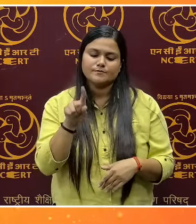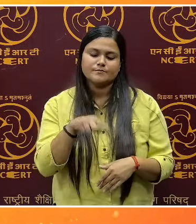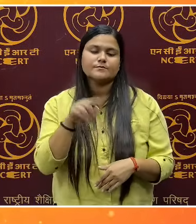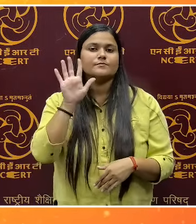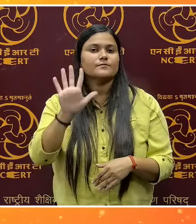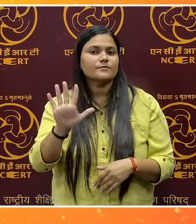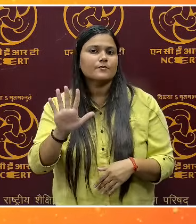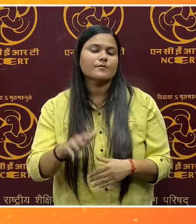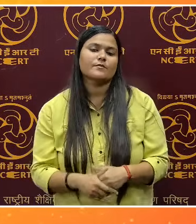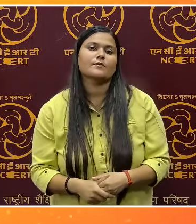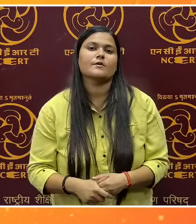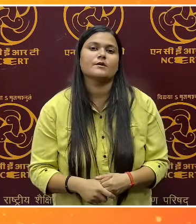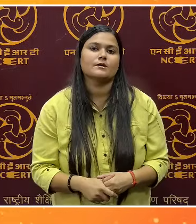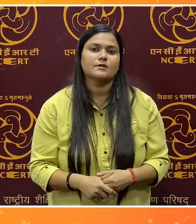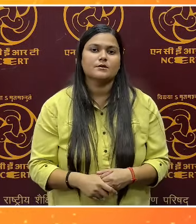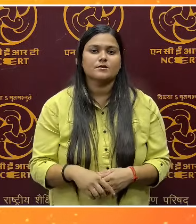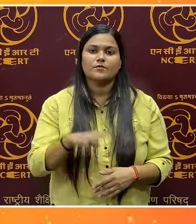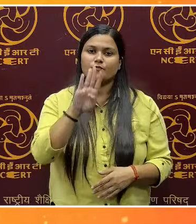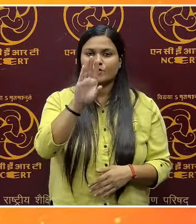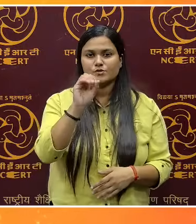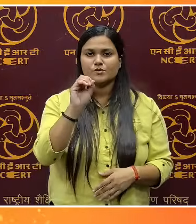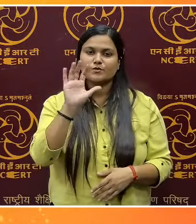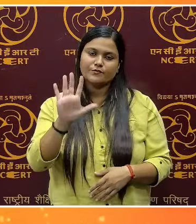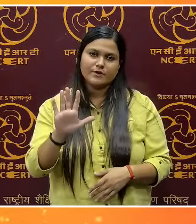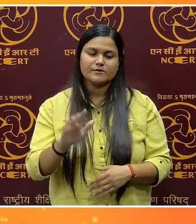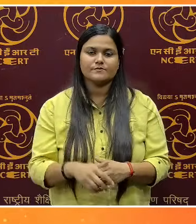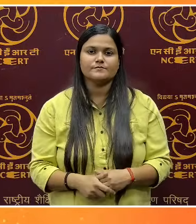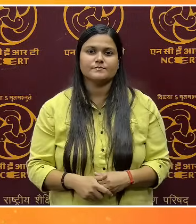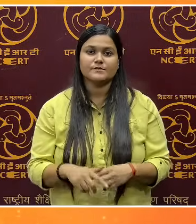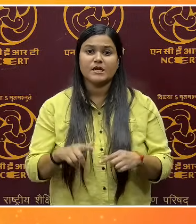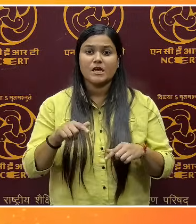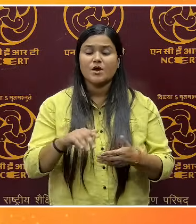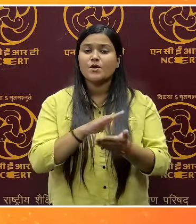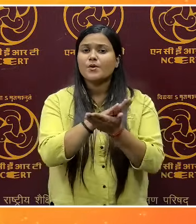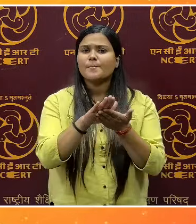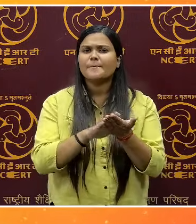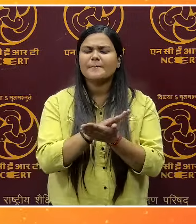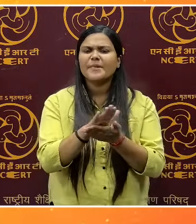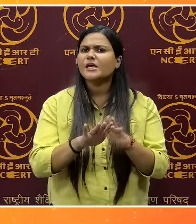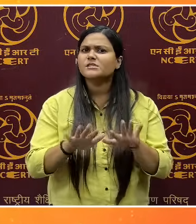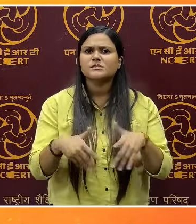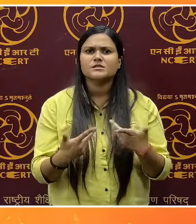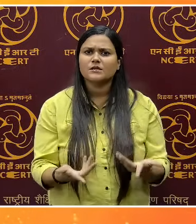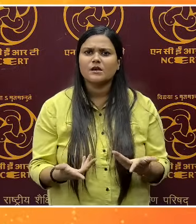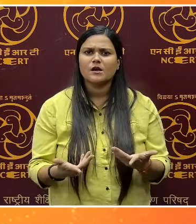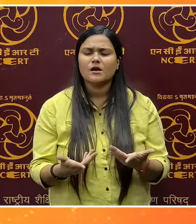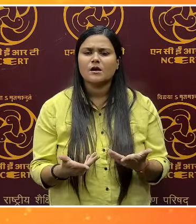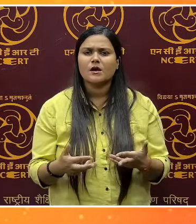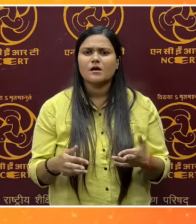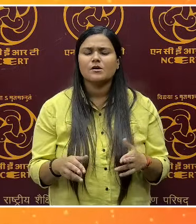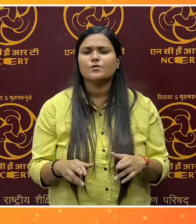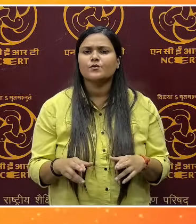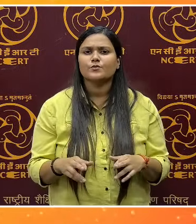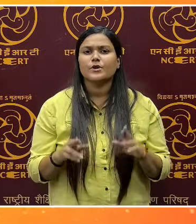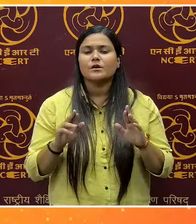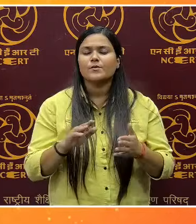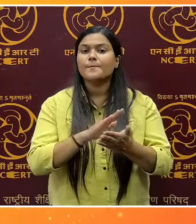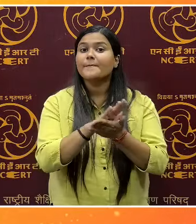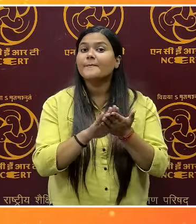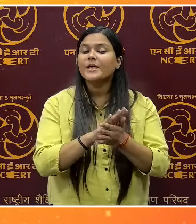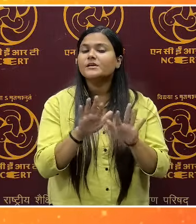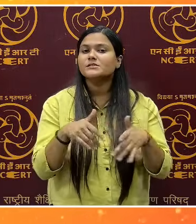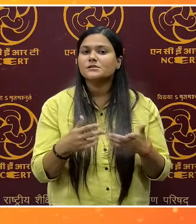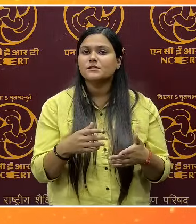into 5. I can write for 405. Now, what is the base here? Suppose I say base, what is the base here? We